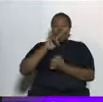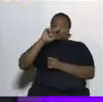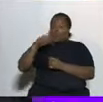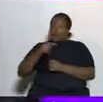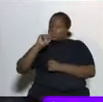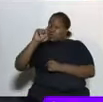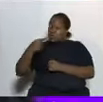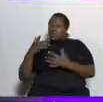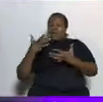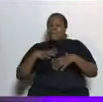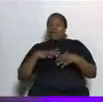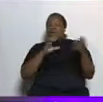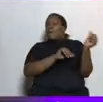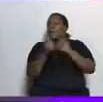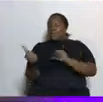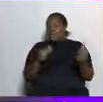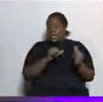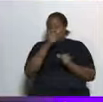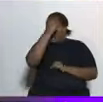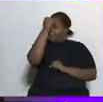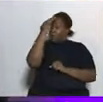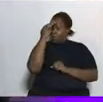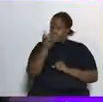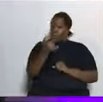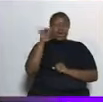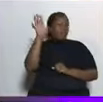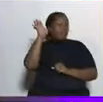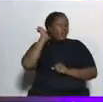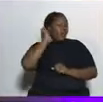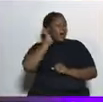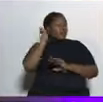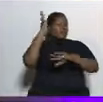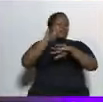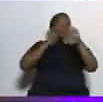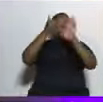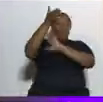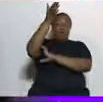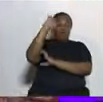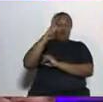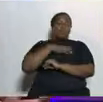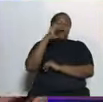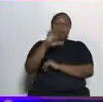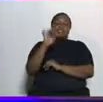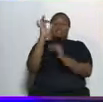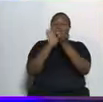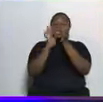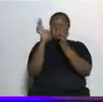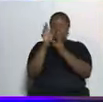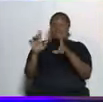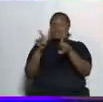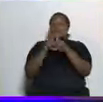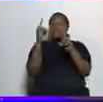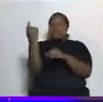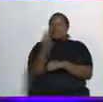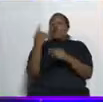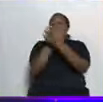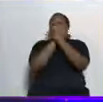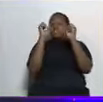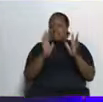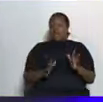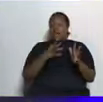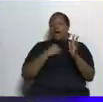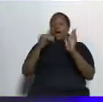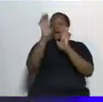thousands baptized. Why? Because they've heard the call of God. They've taken Jesus as their only Savior, the